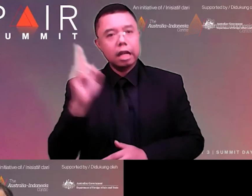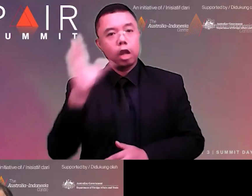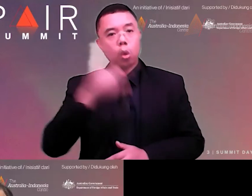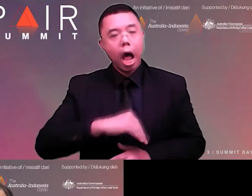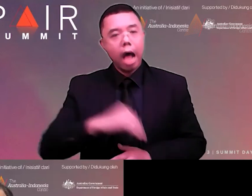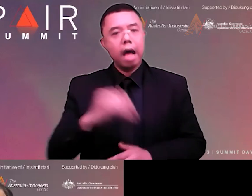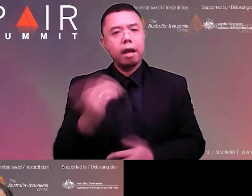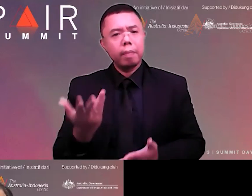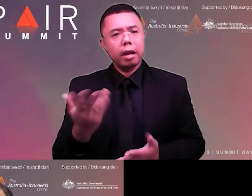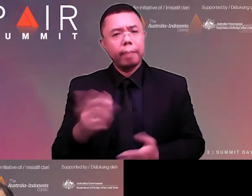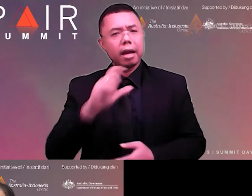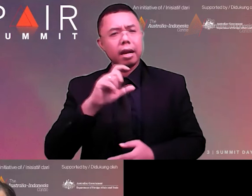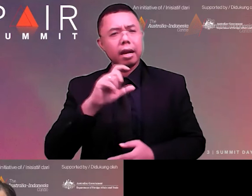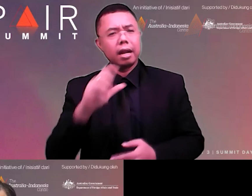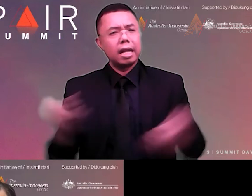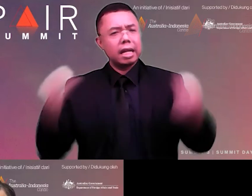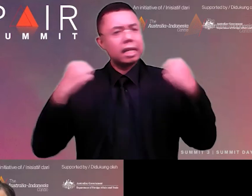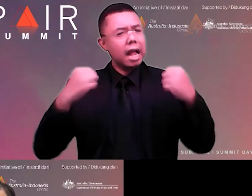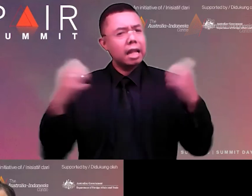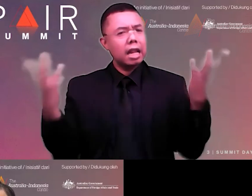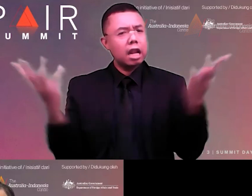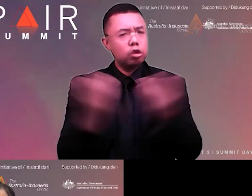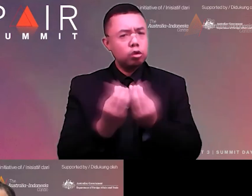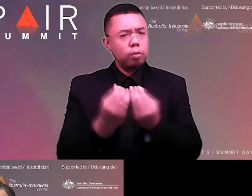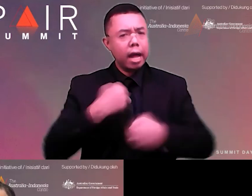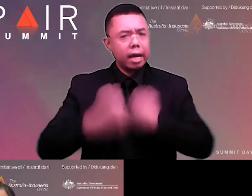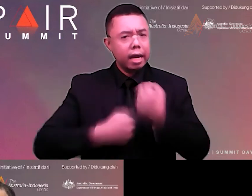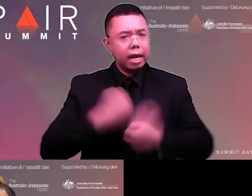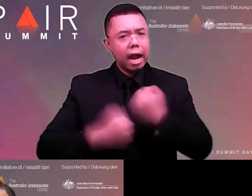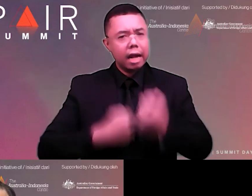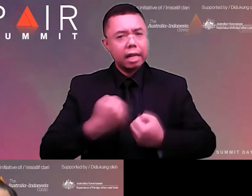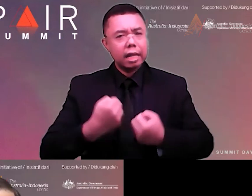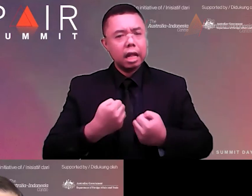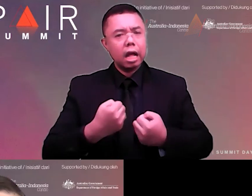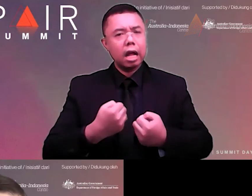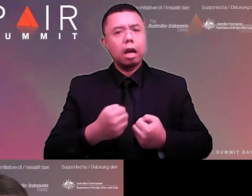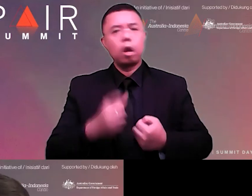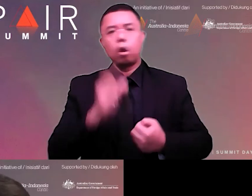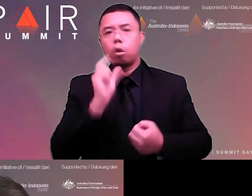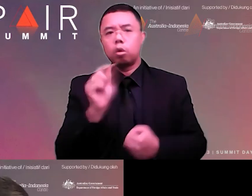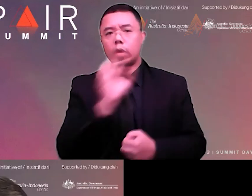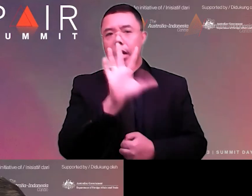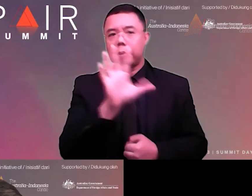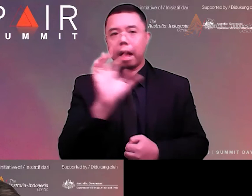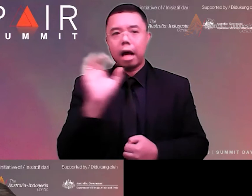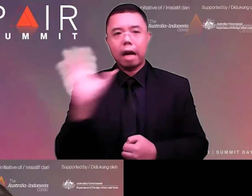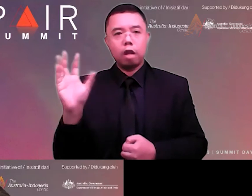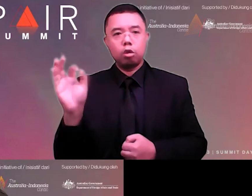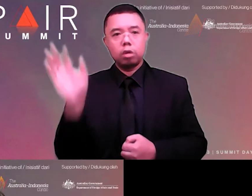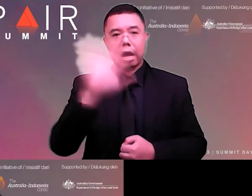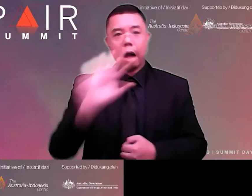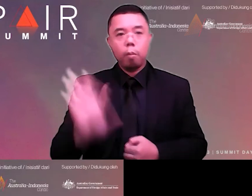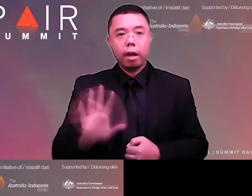levels of over 500 districts and cities across the whole of Indonesia. So